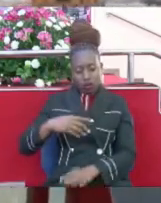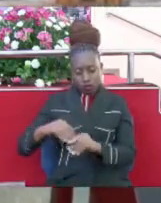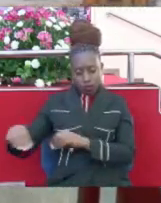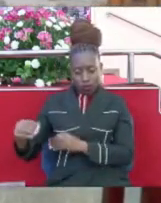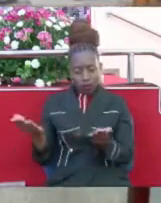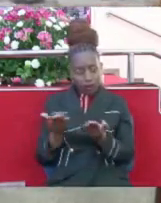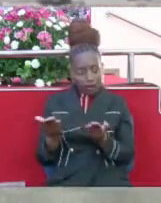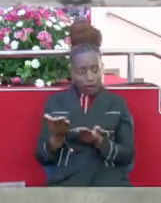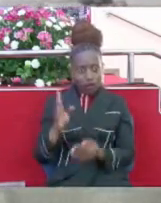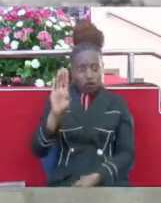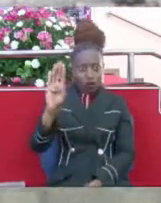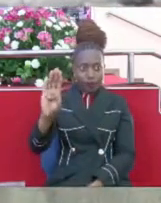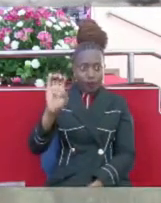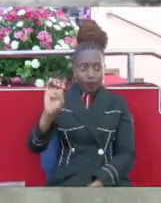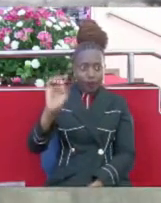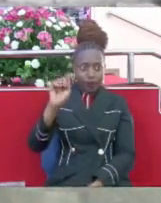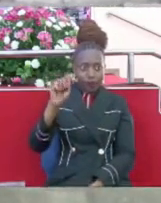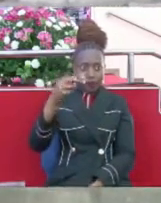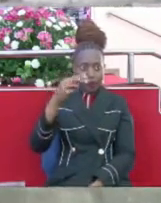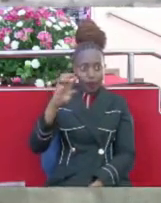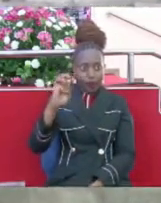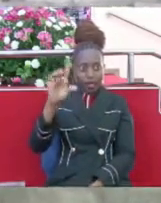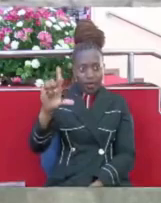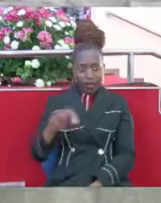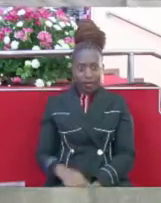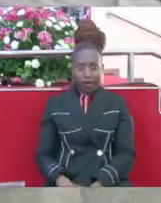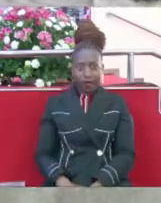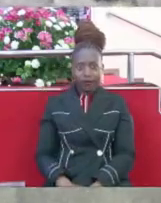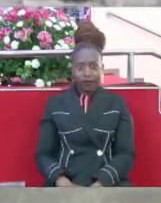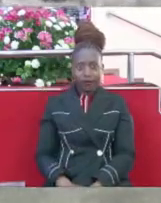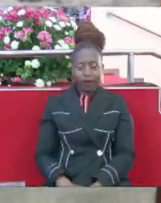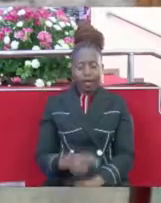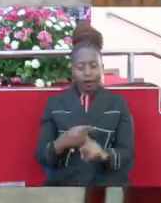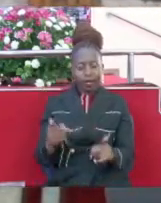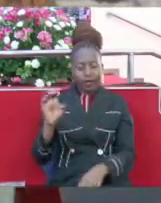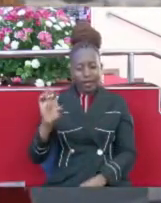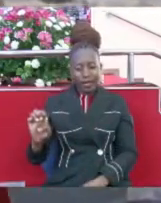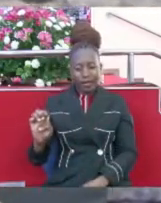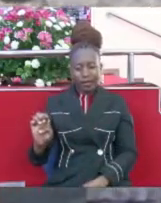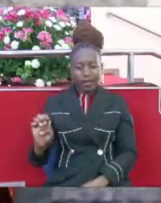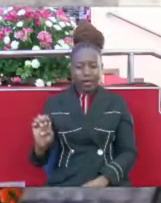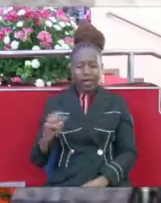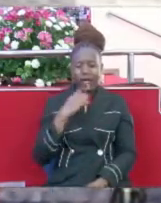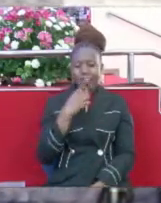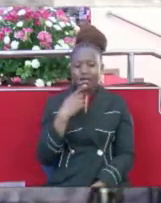lives, I will not let you go. I will follow you through and